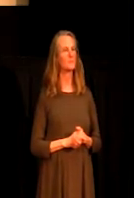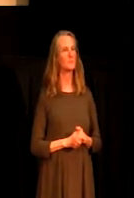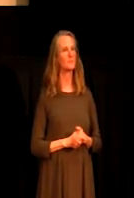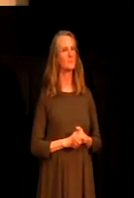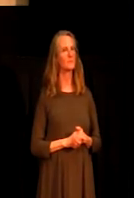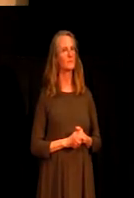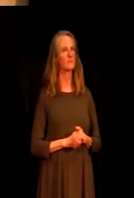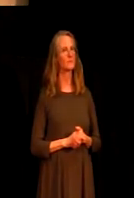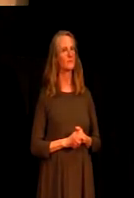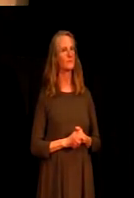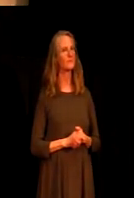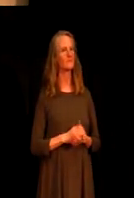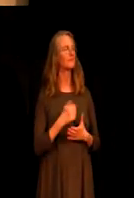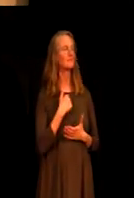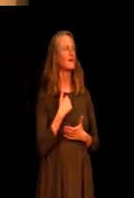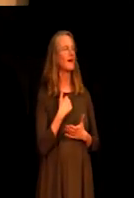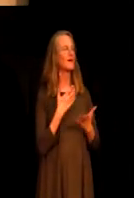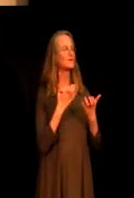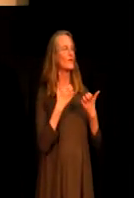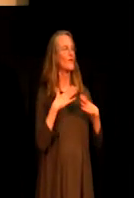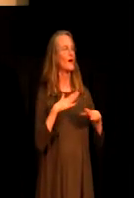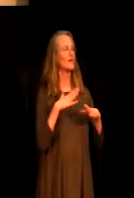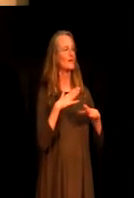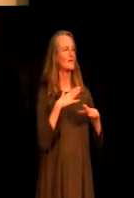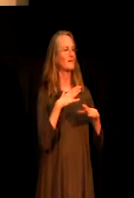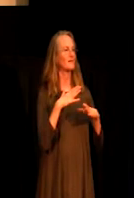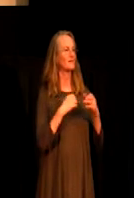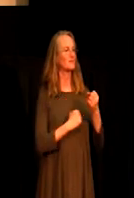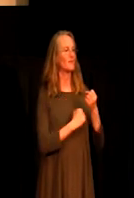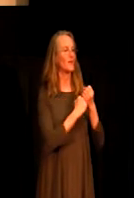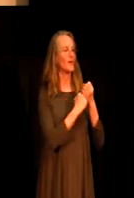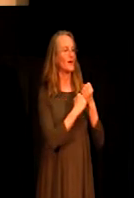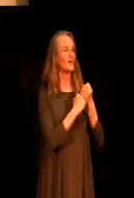I don't really want to defend that particular